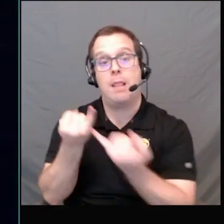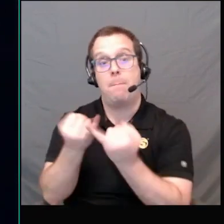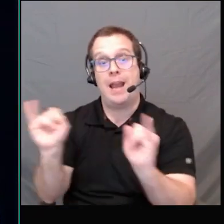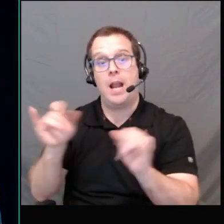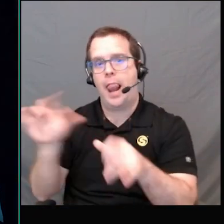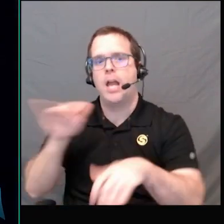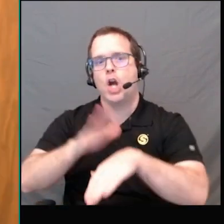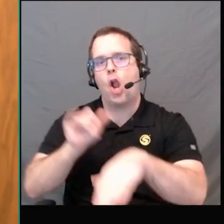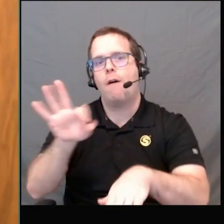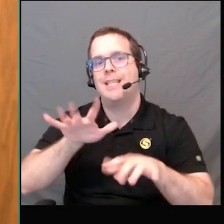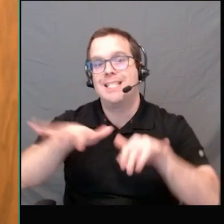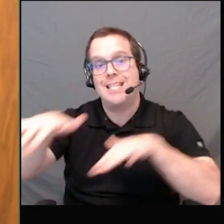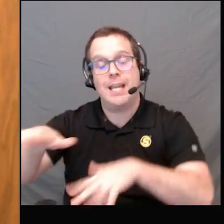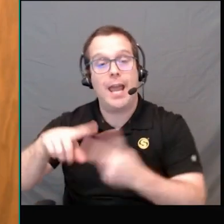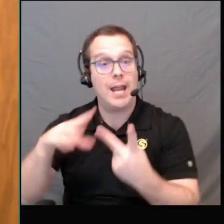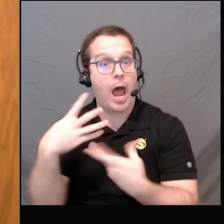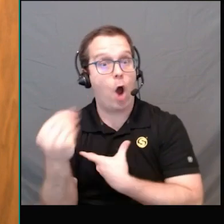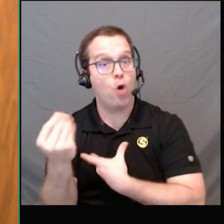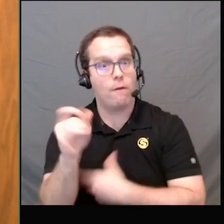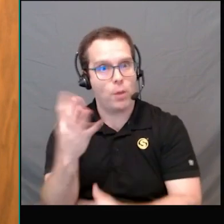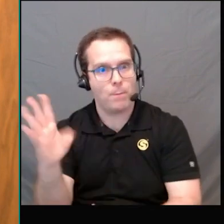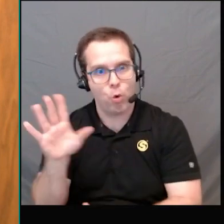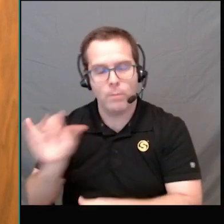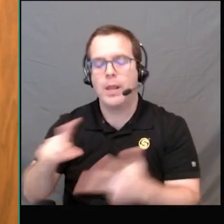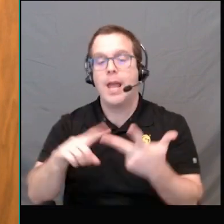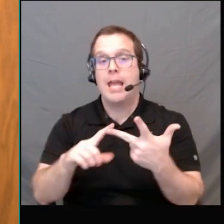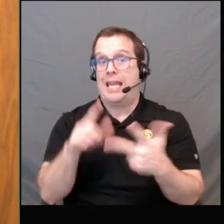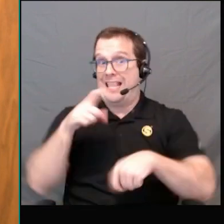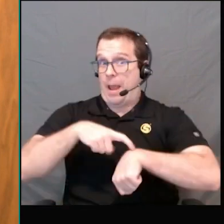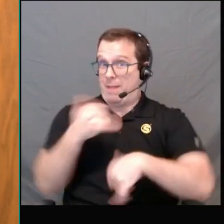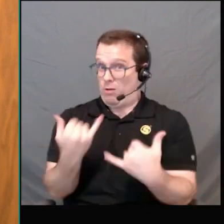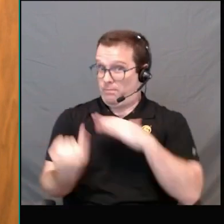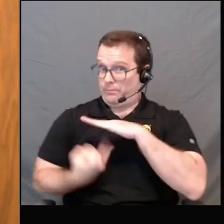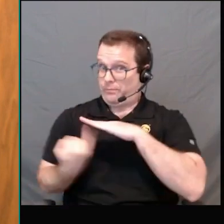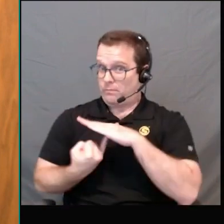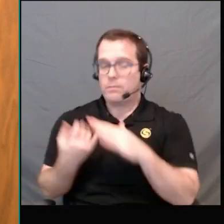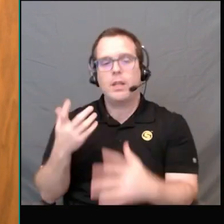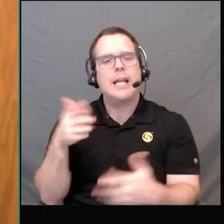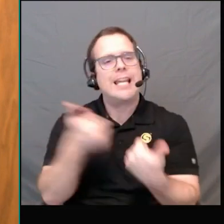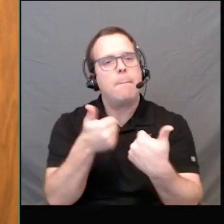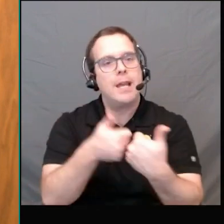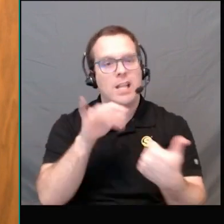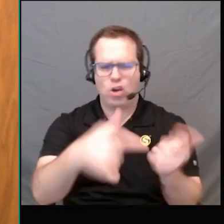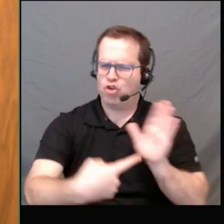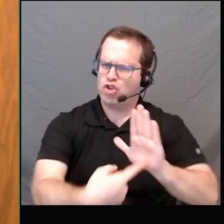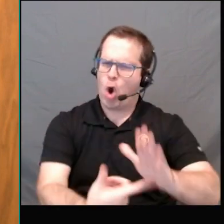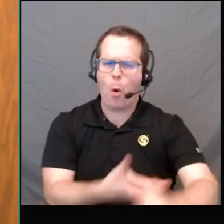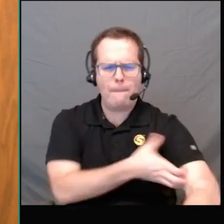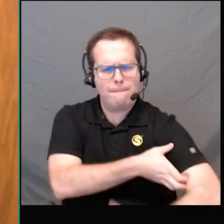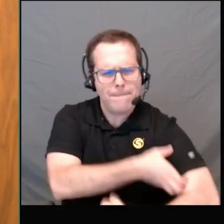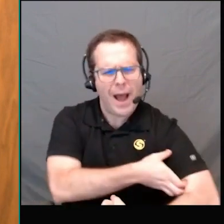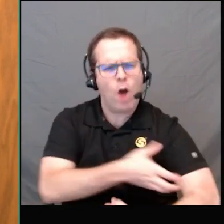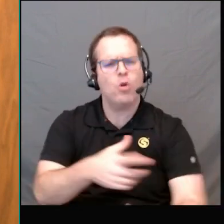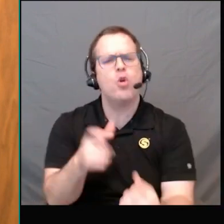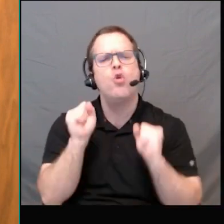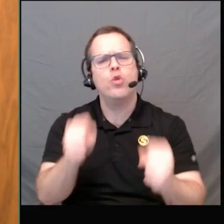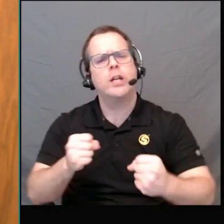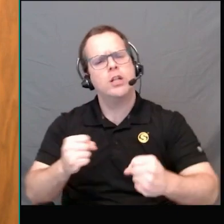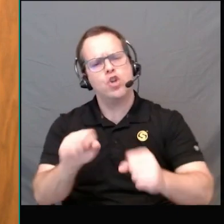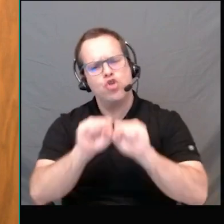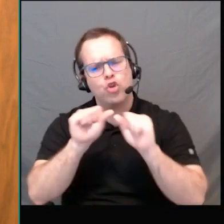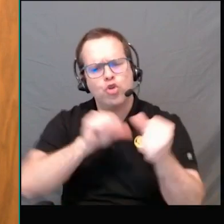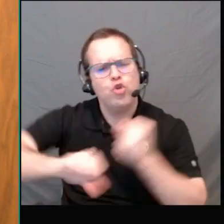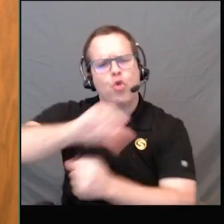Out of the Blue. And in a time of isolation, gaming showcased its power to build social connection through experiences